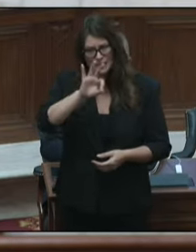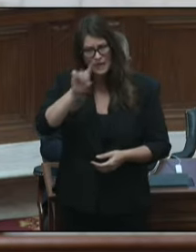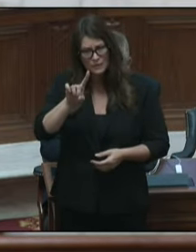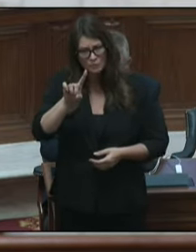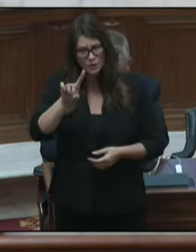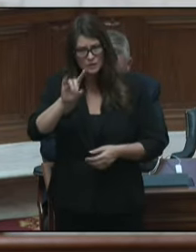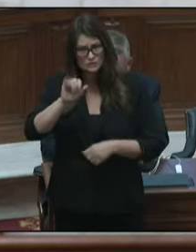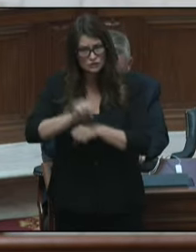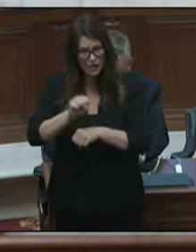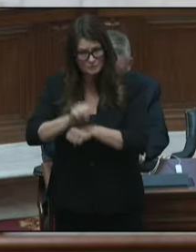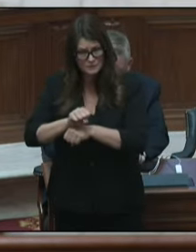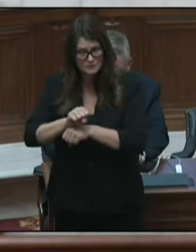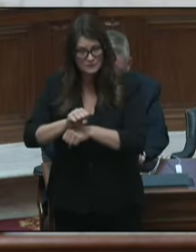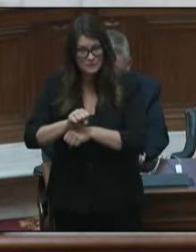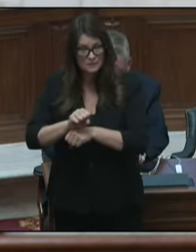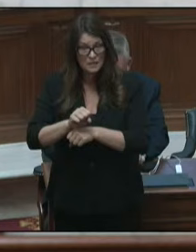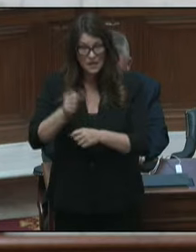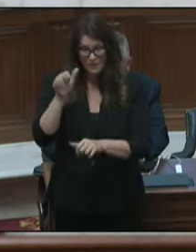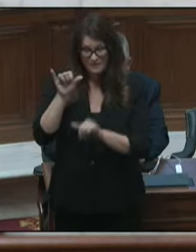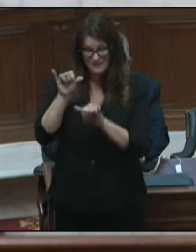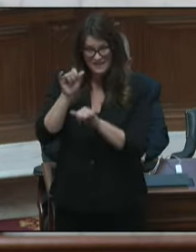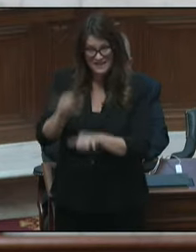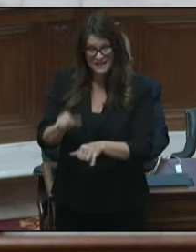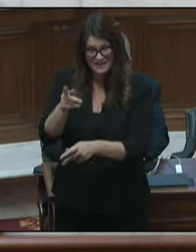12,591 jobs. We have retained